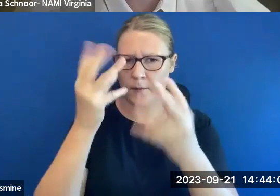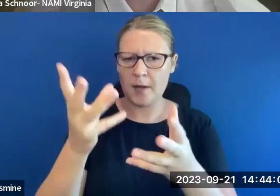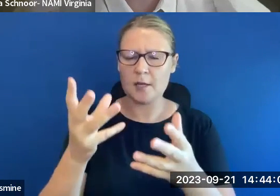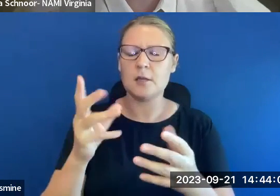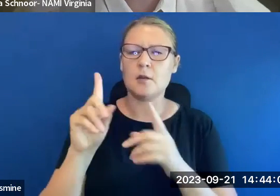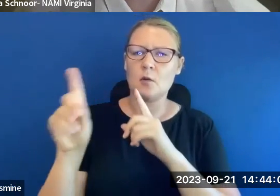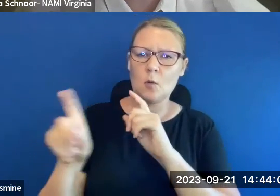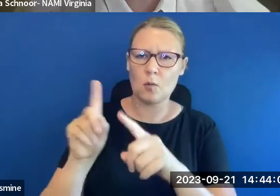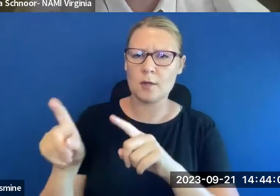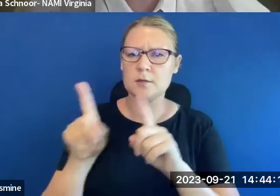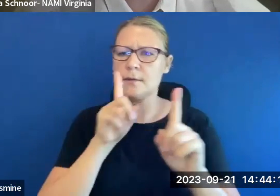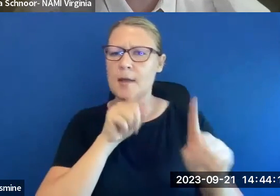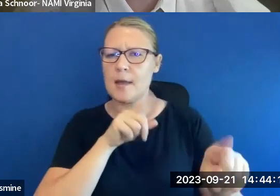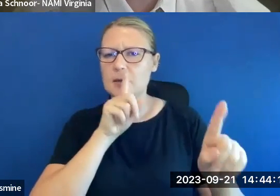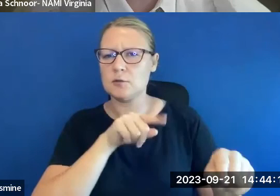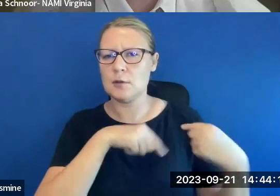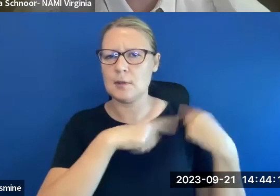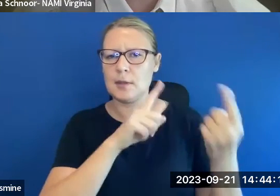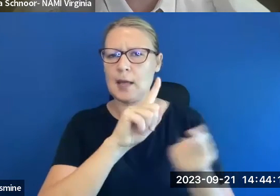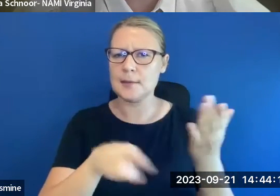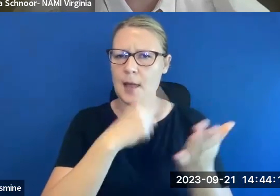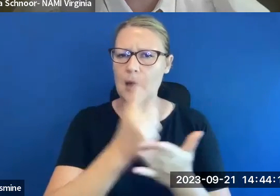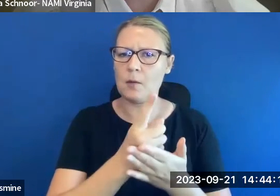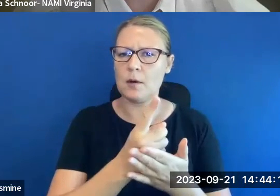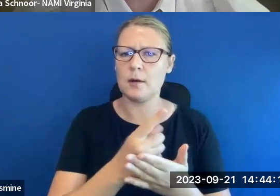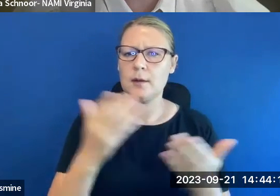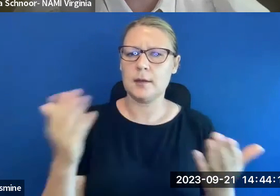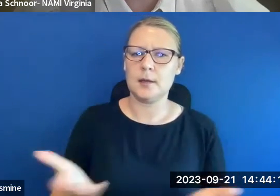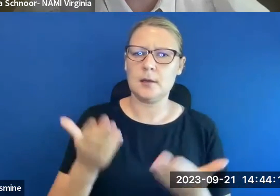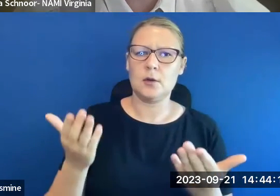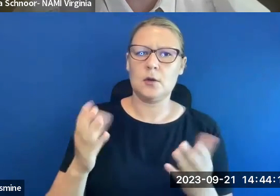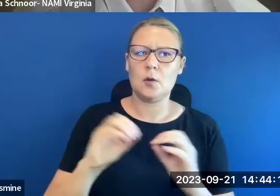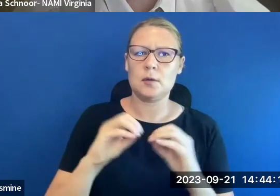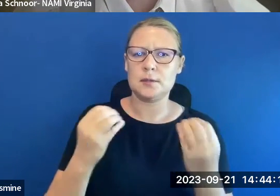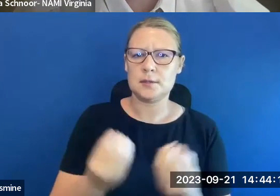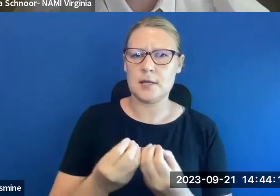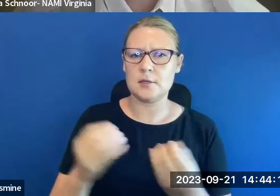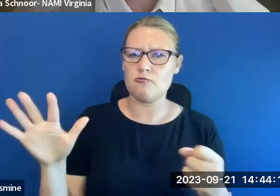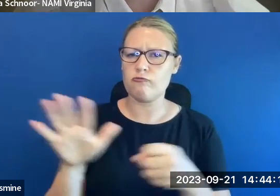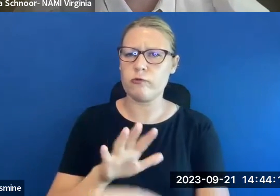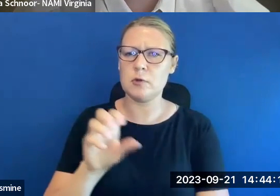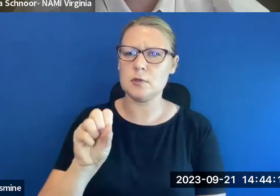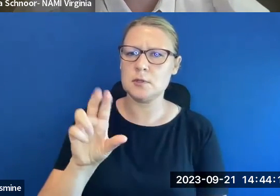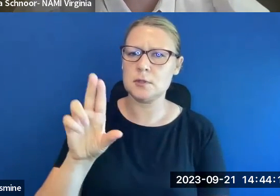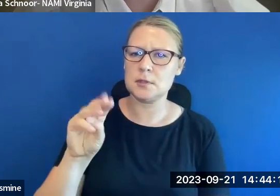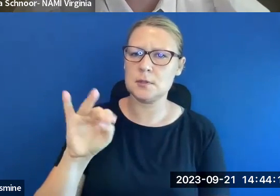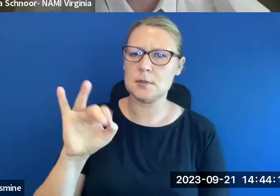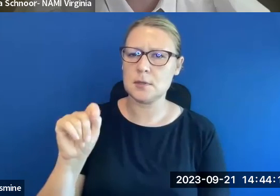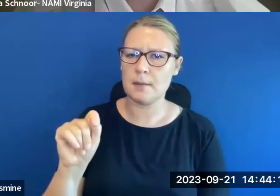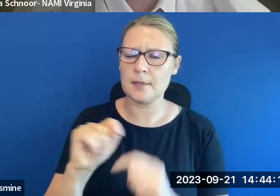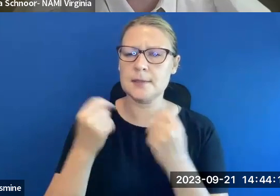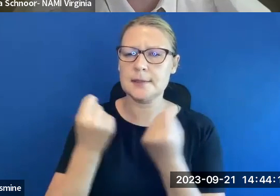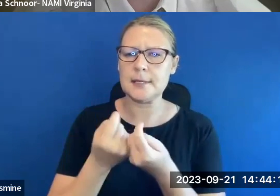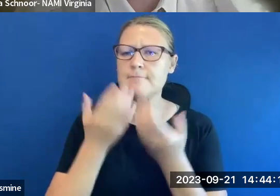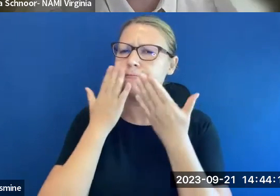hour. On behalf of dLCV and this entire summit team, again, thank you